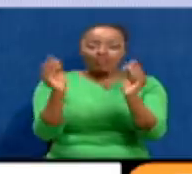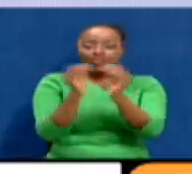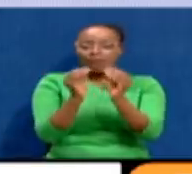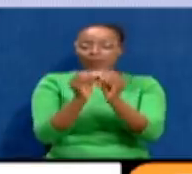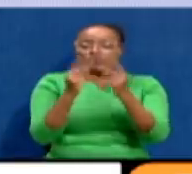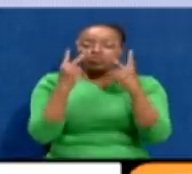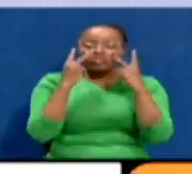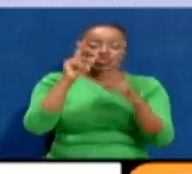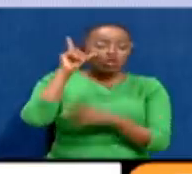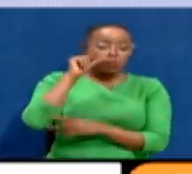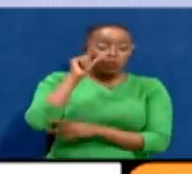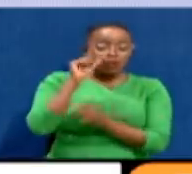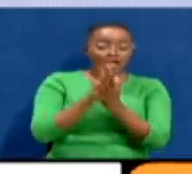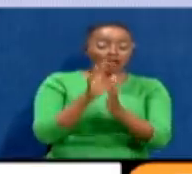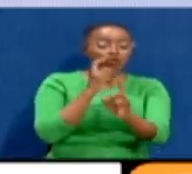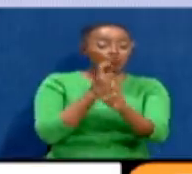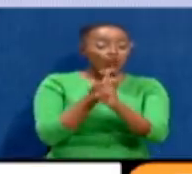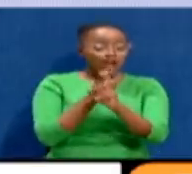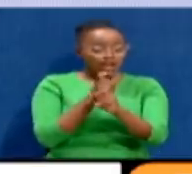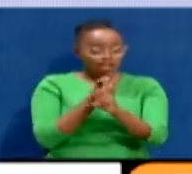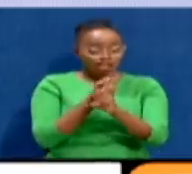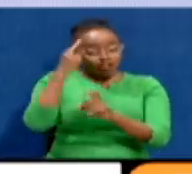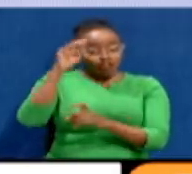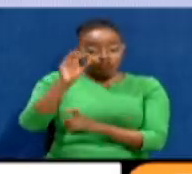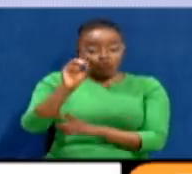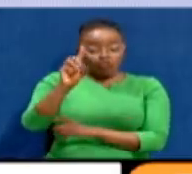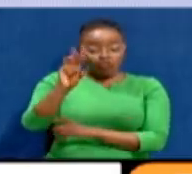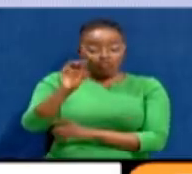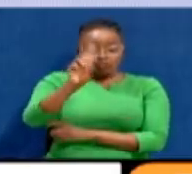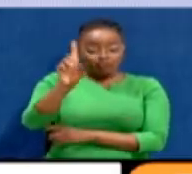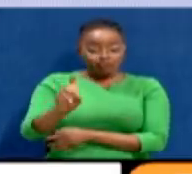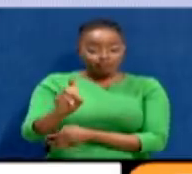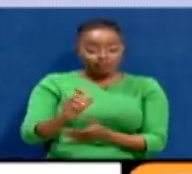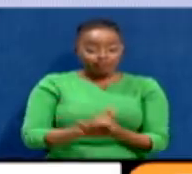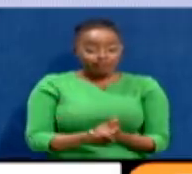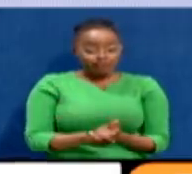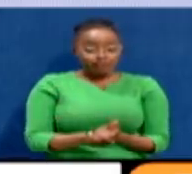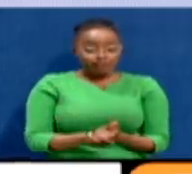we saw in Mombasa and in Kwale for ODM?